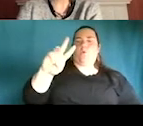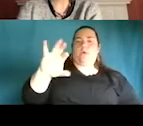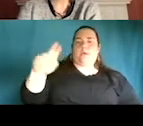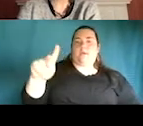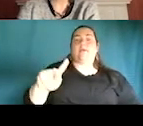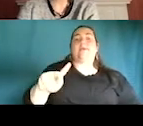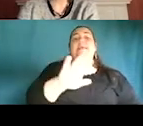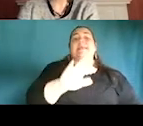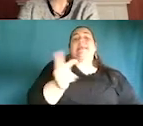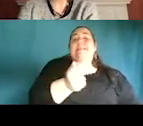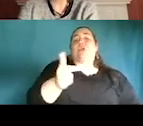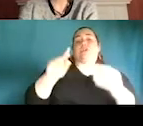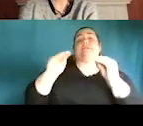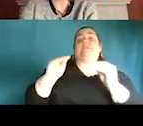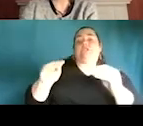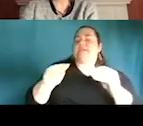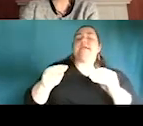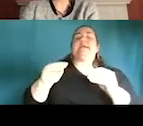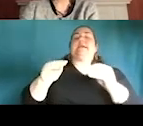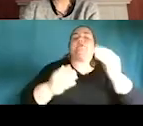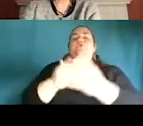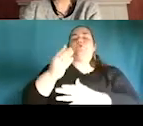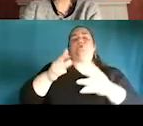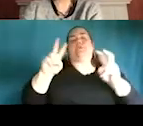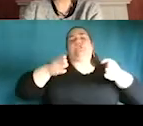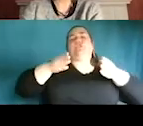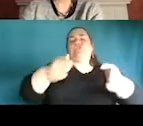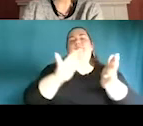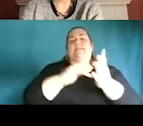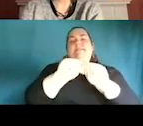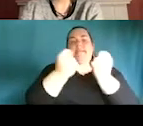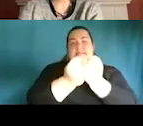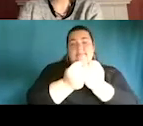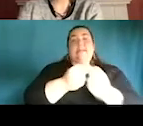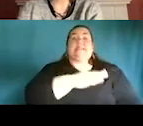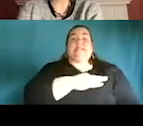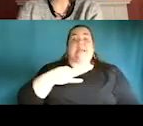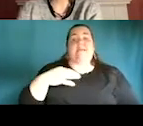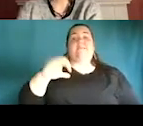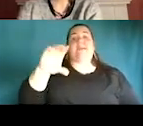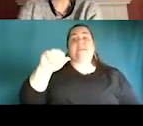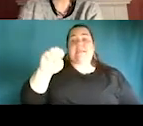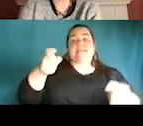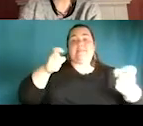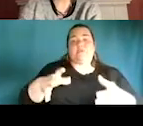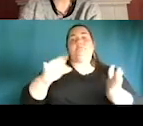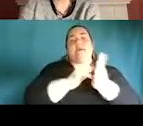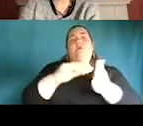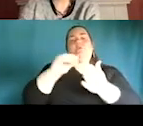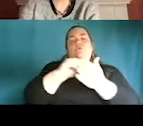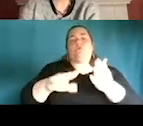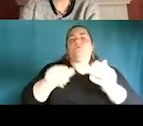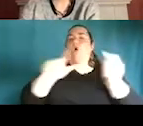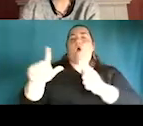creation of street medicine teams that bring together staff, case managers, and medical students to deliver patient